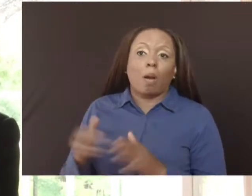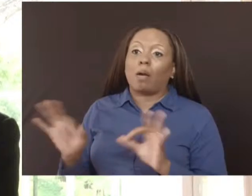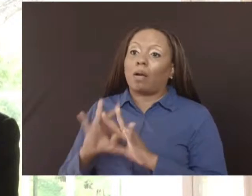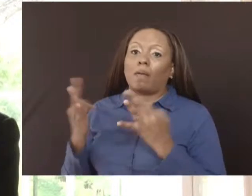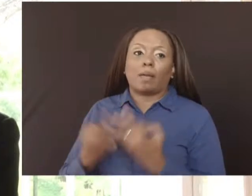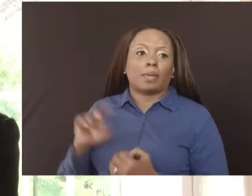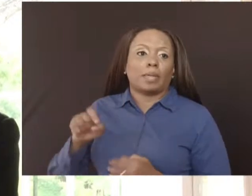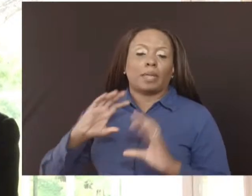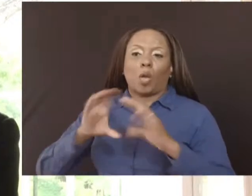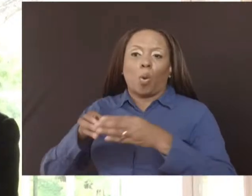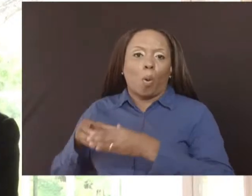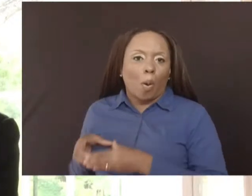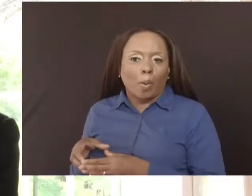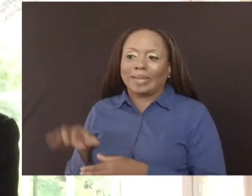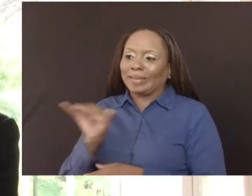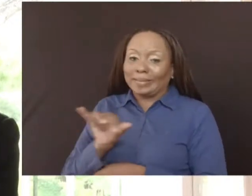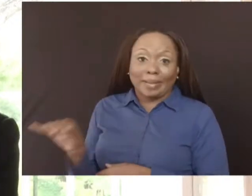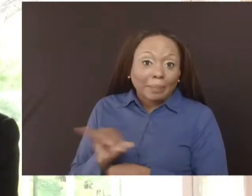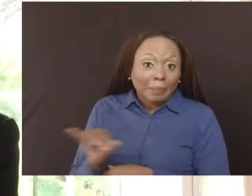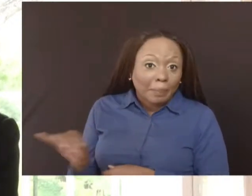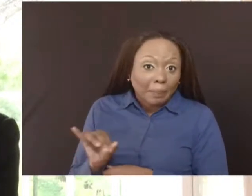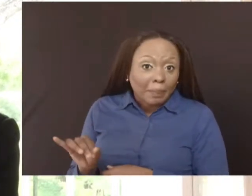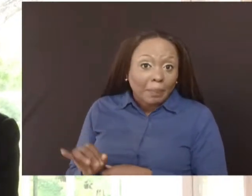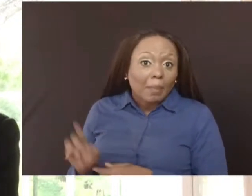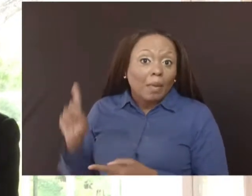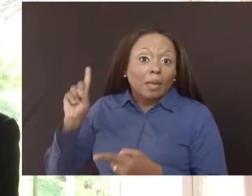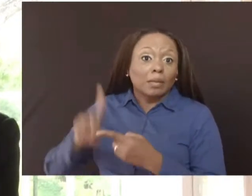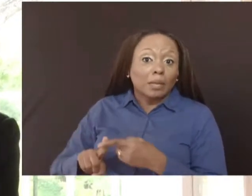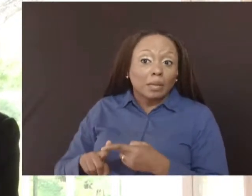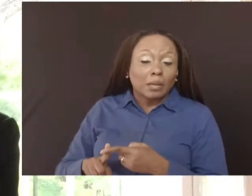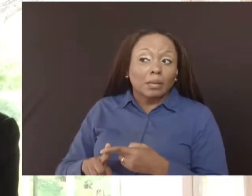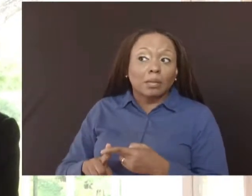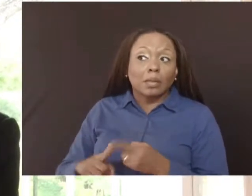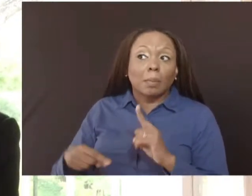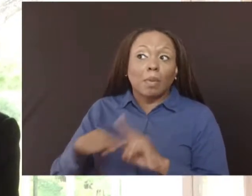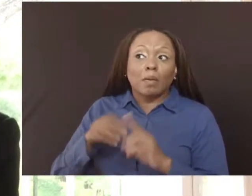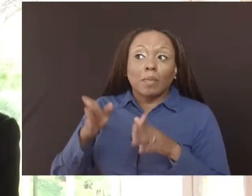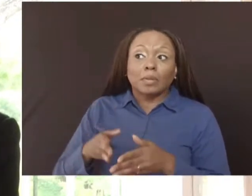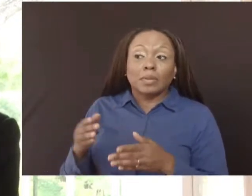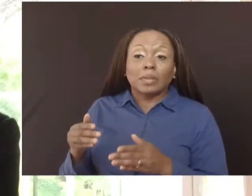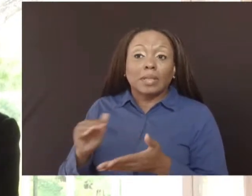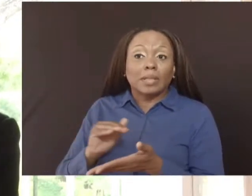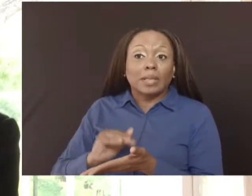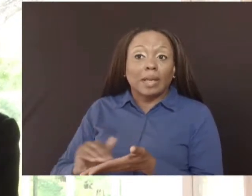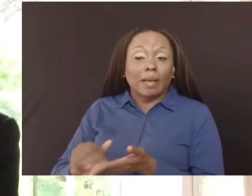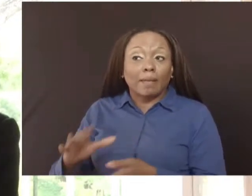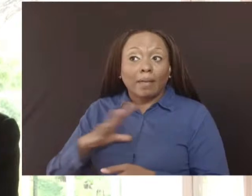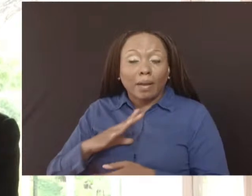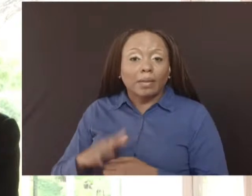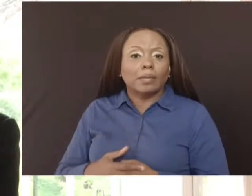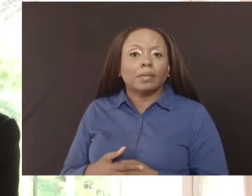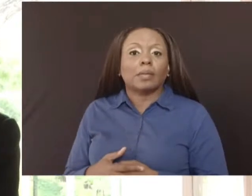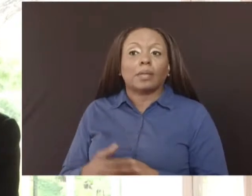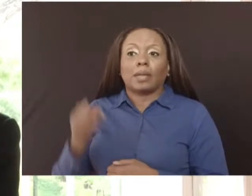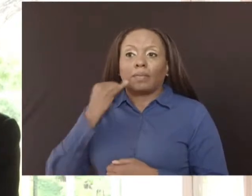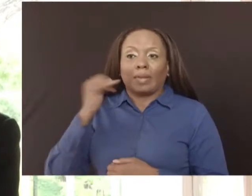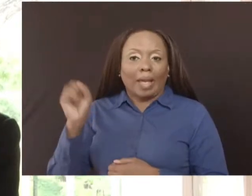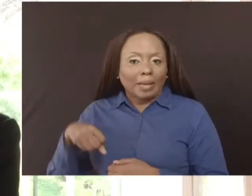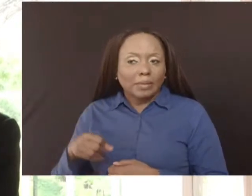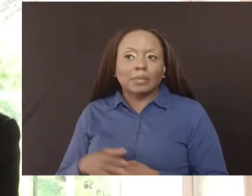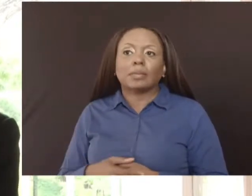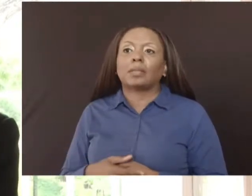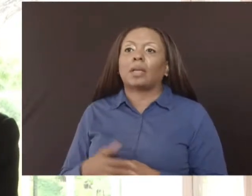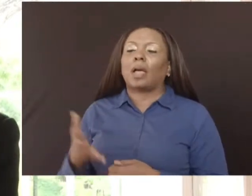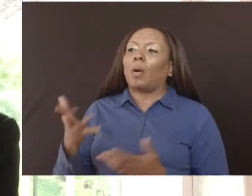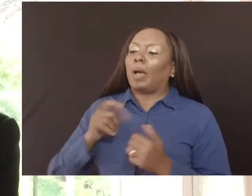that home as well until that positive person is cleared? If the answer is yes, here's a follow-up question to be